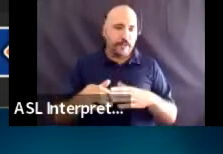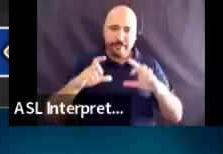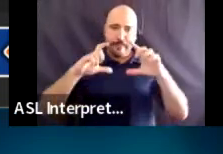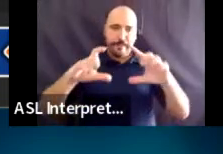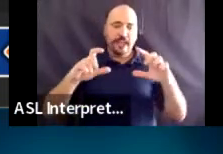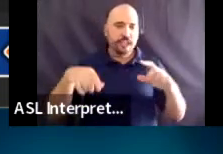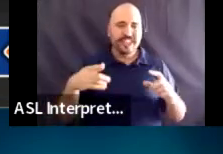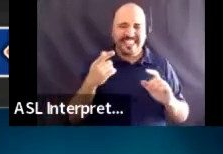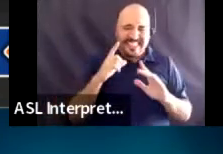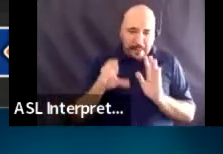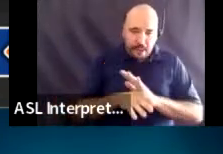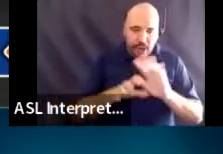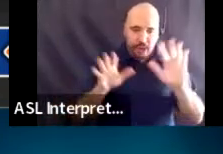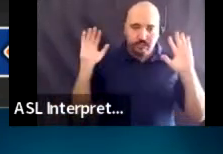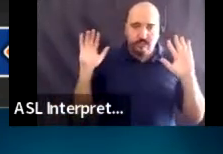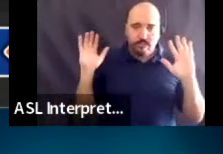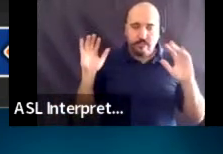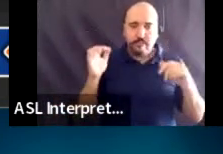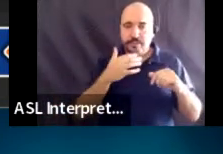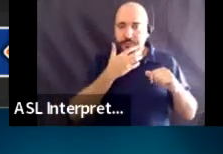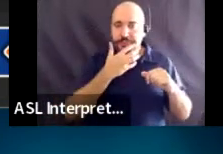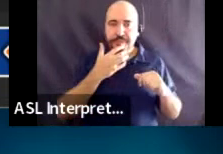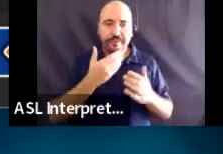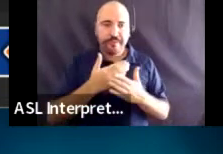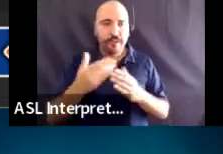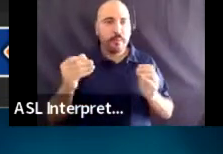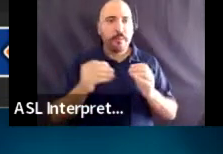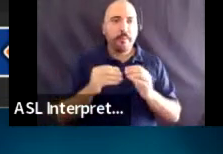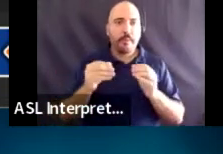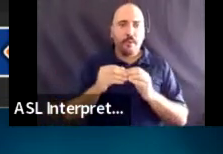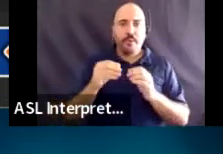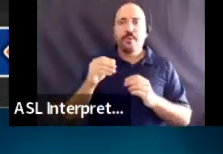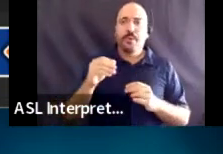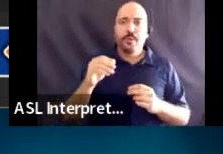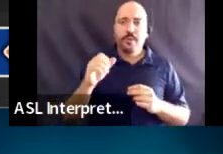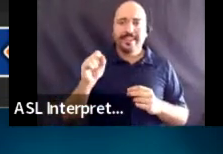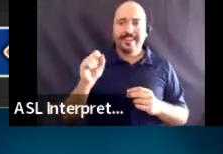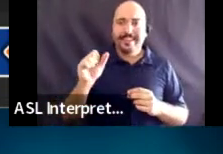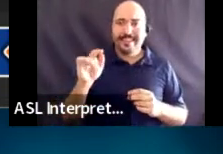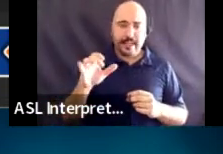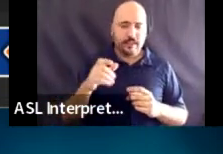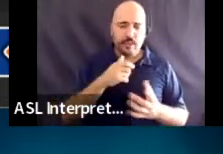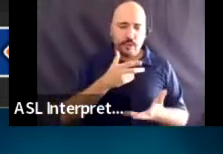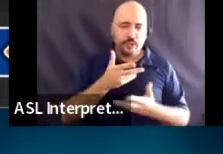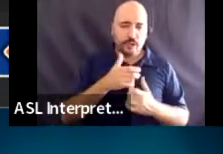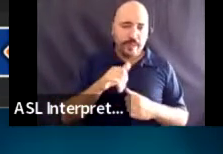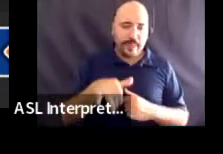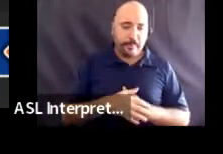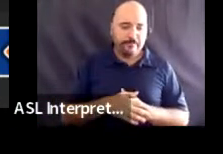that. So things that are more static that you don't interact with.